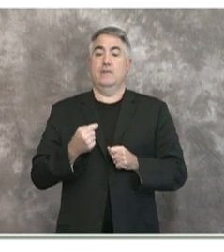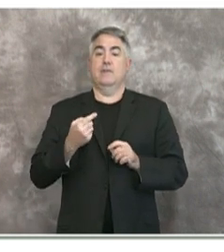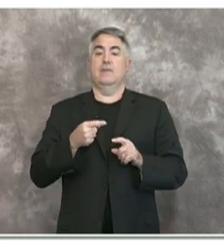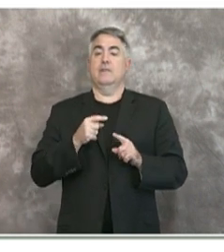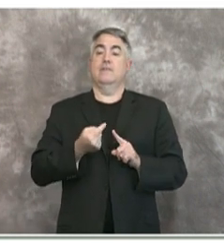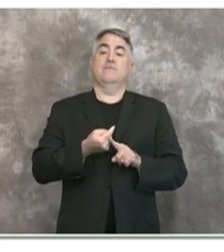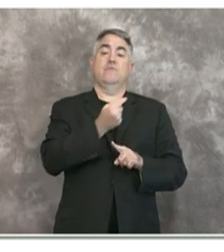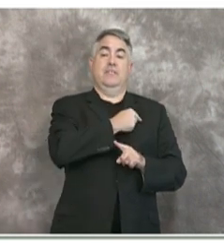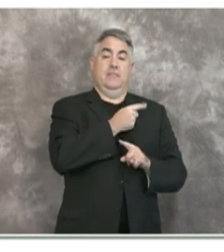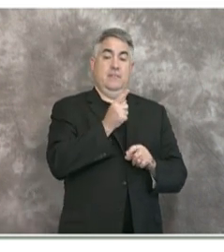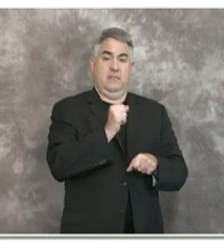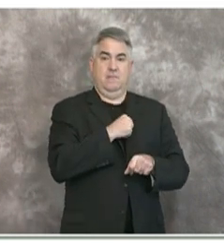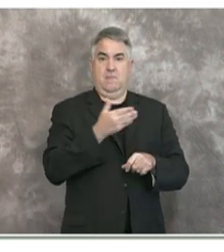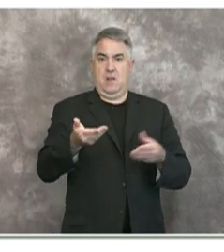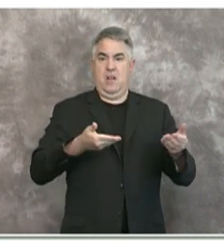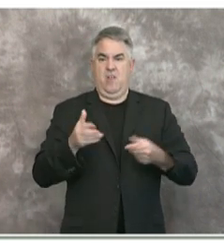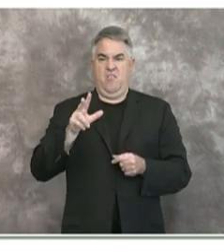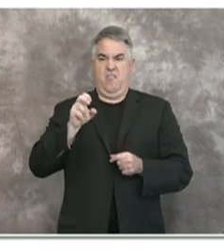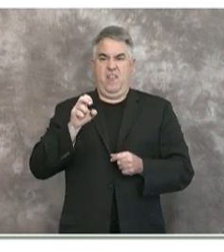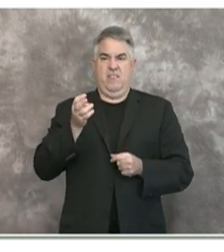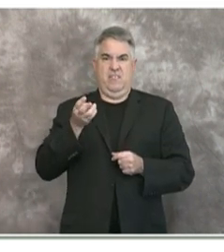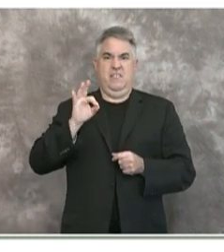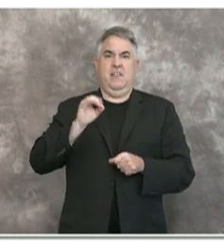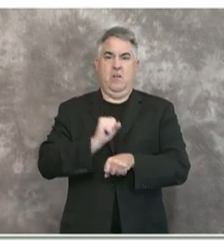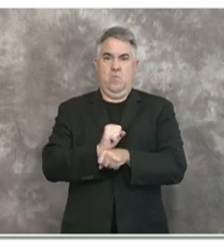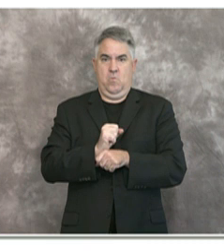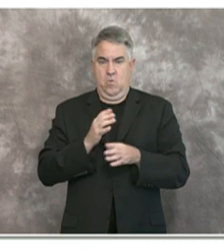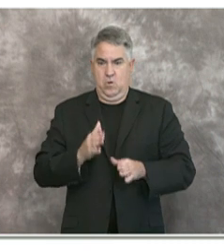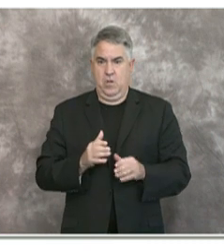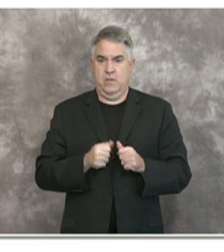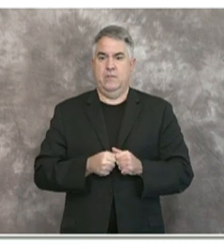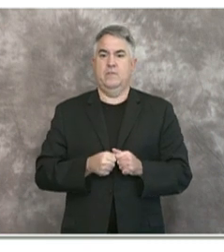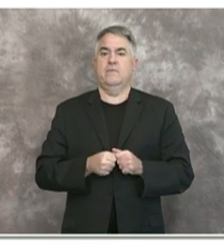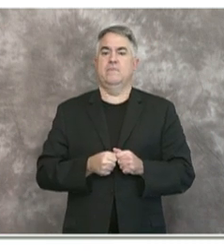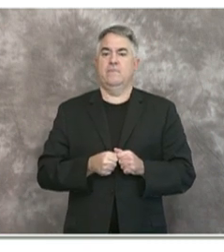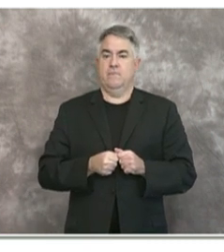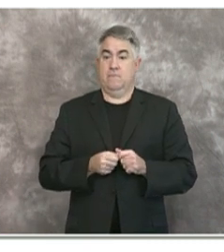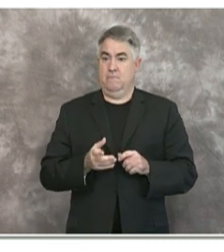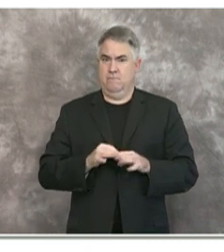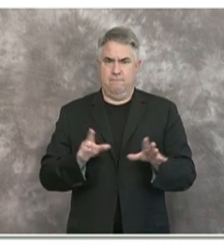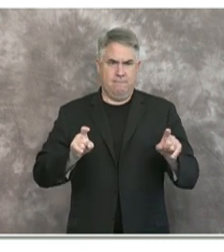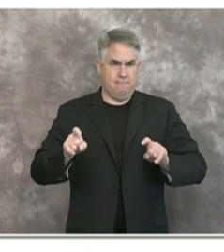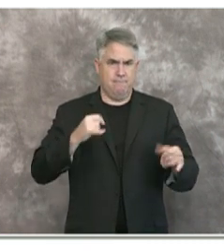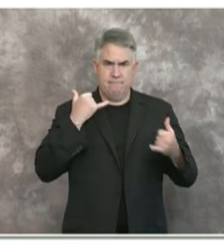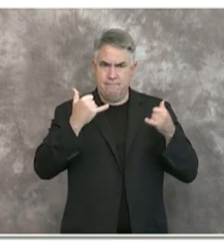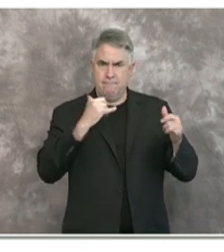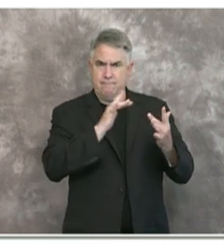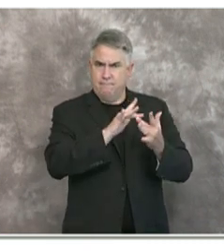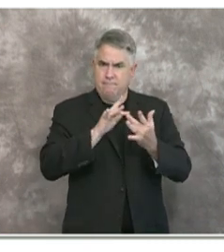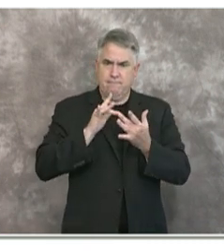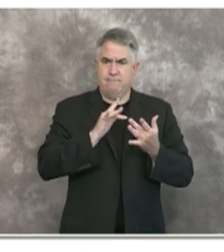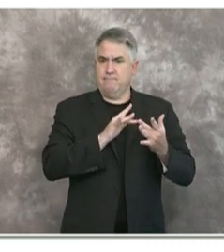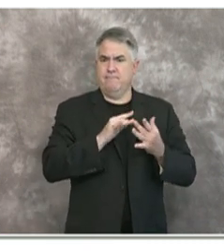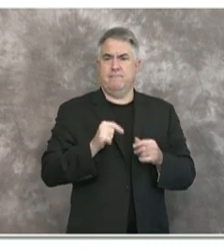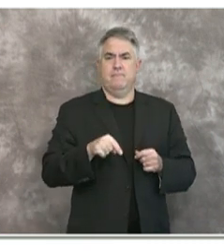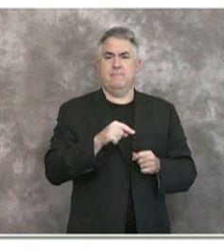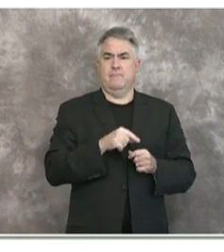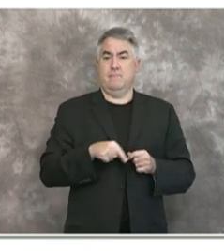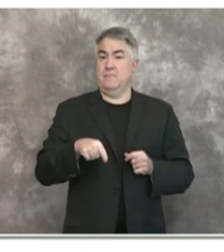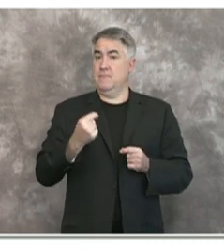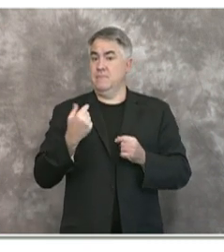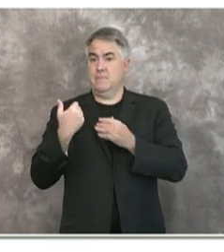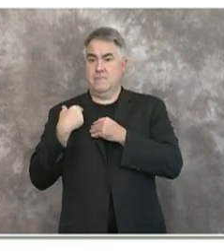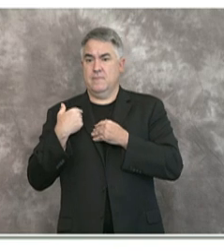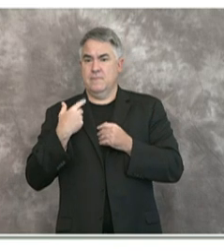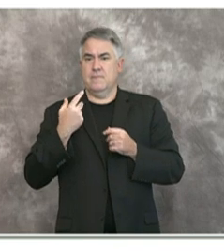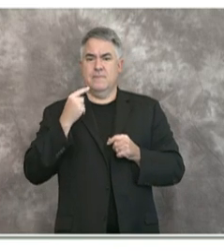to climb. We're now at 369. Contact tracers that are out and available. A couple things coming where we think we'll see some additional jumps in that